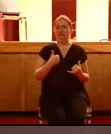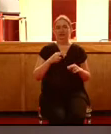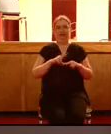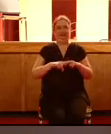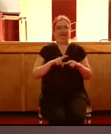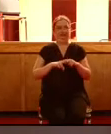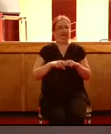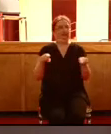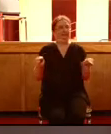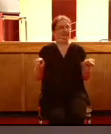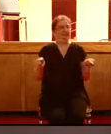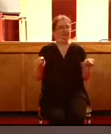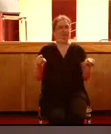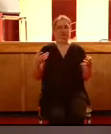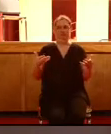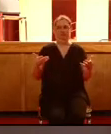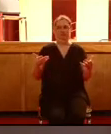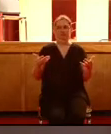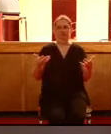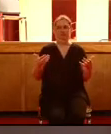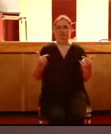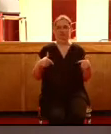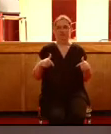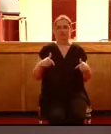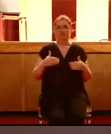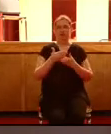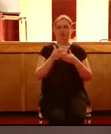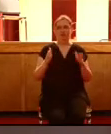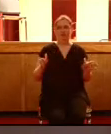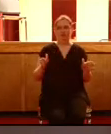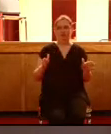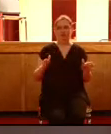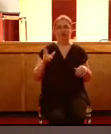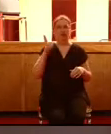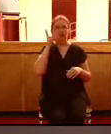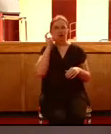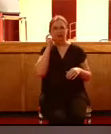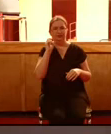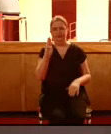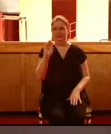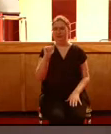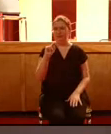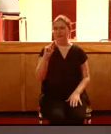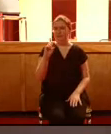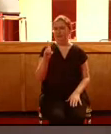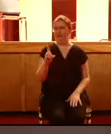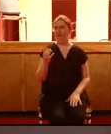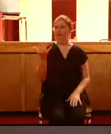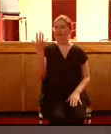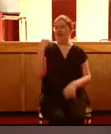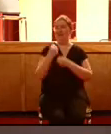room a few months back and heard that the band budget last year was $60,000.